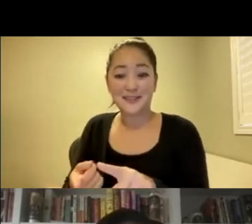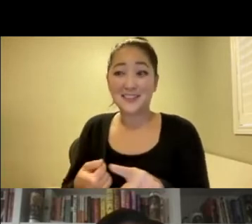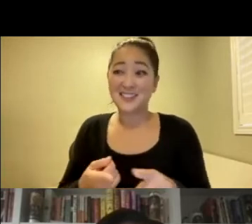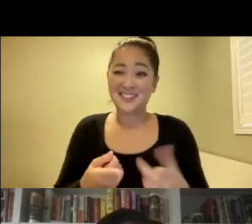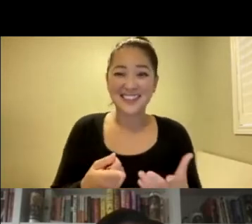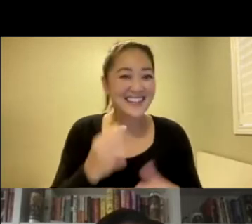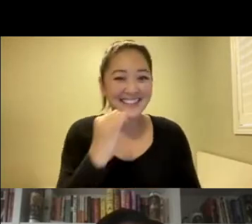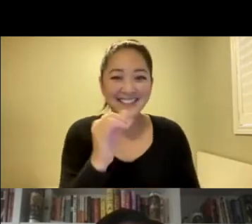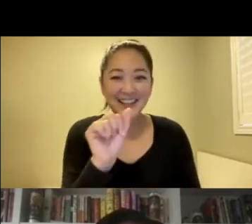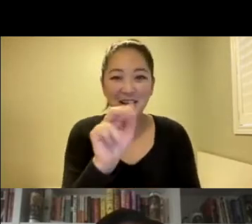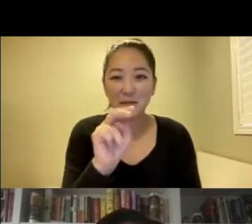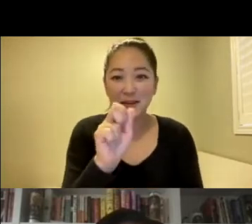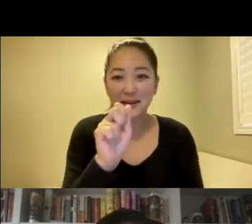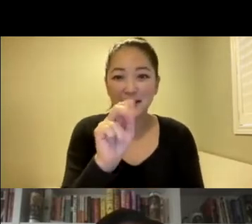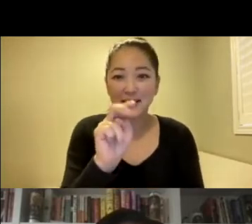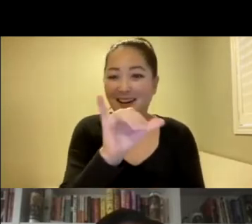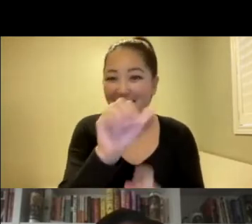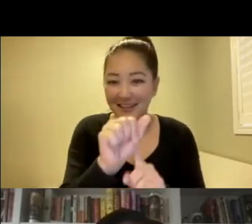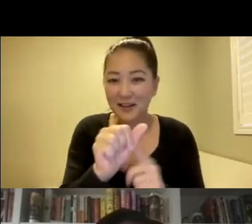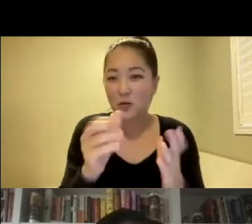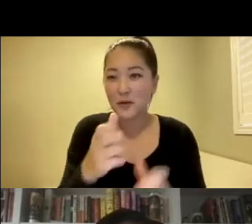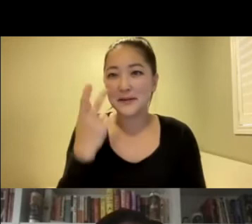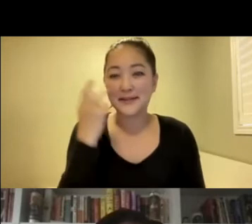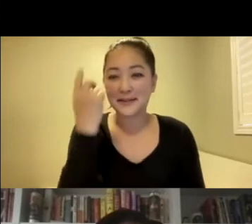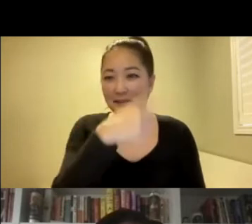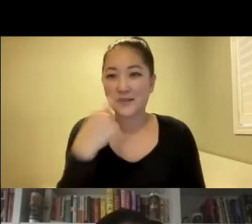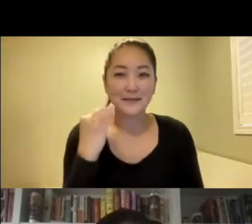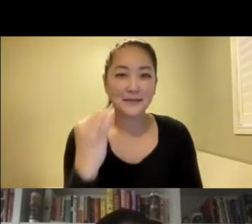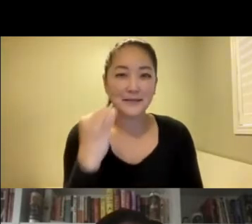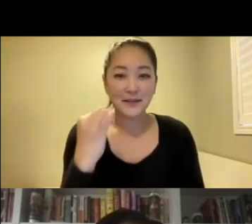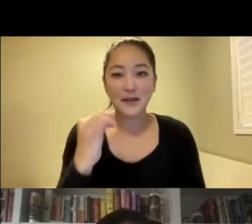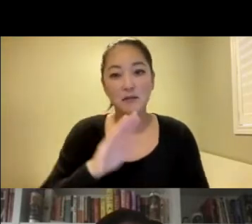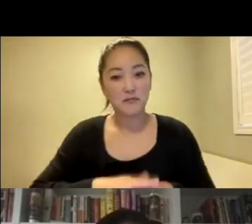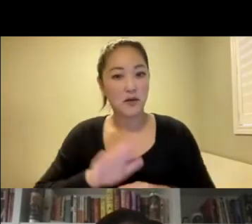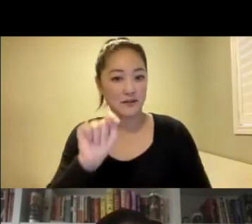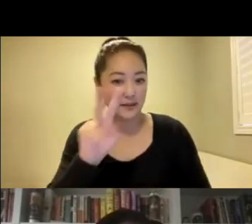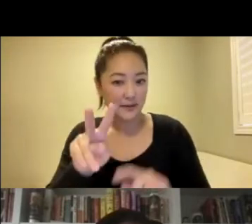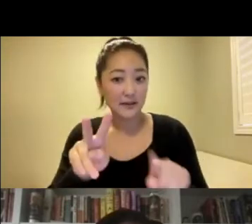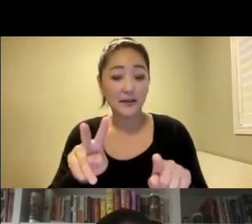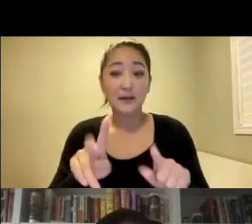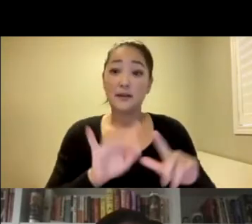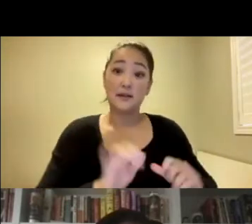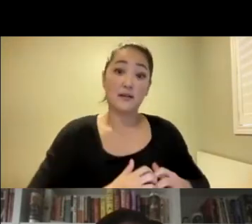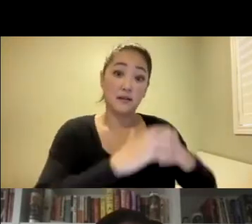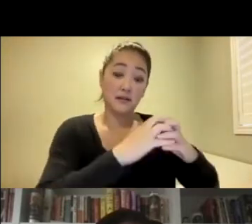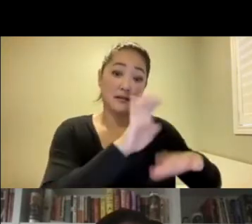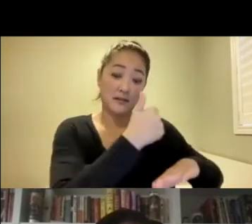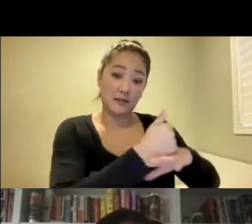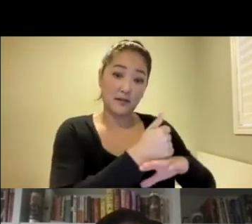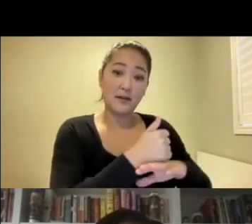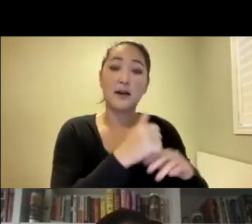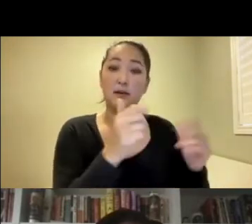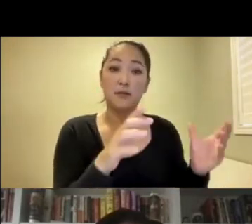on television. Over time, I was able to start our studio in Vancouver. My